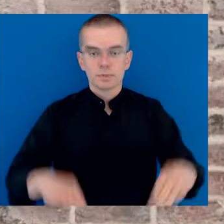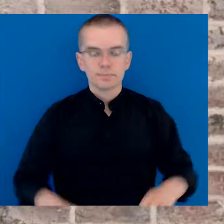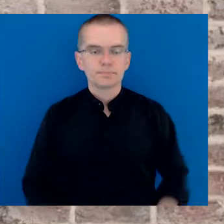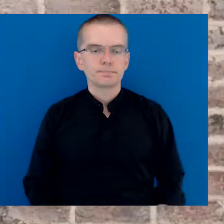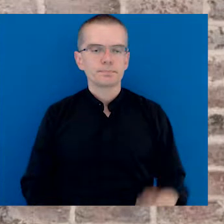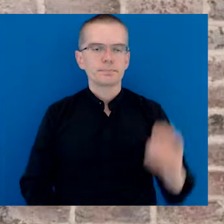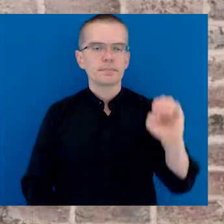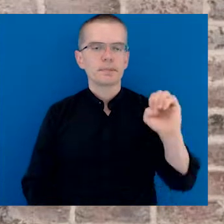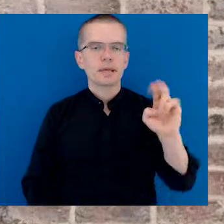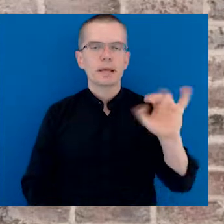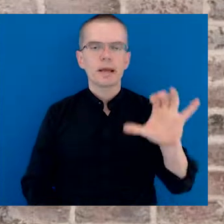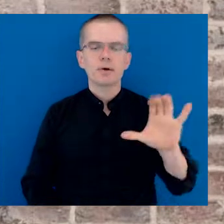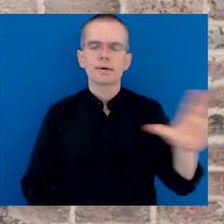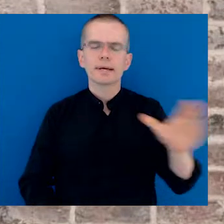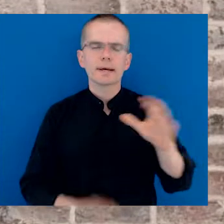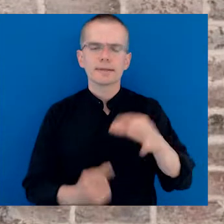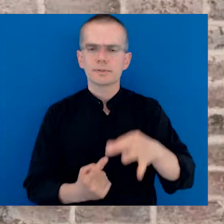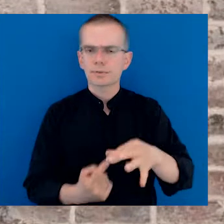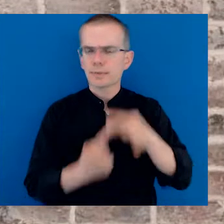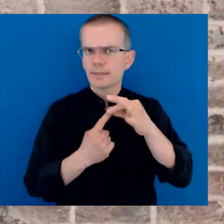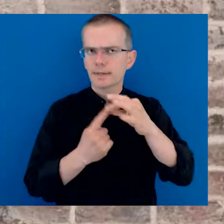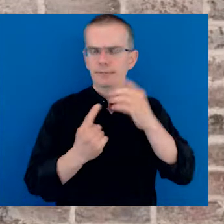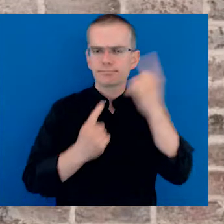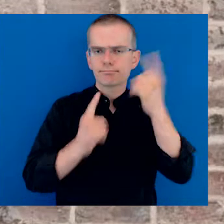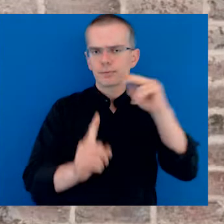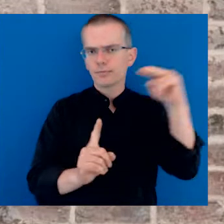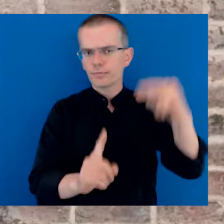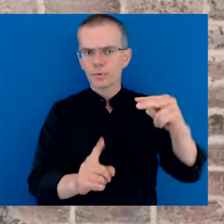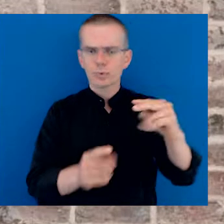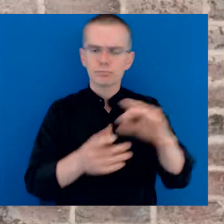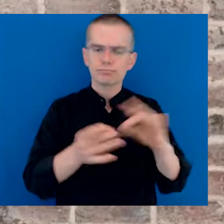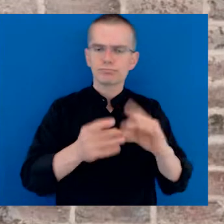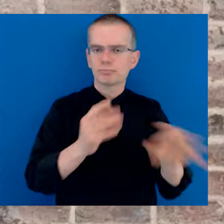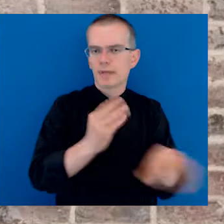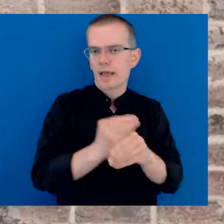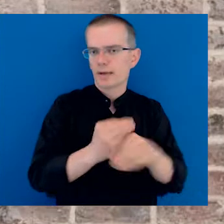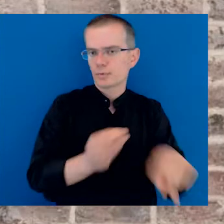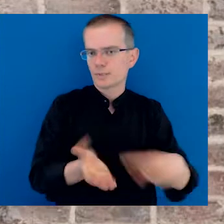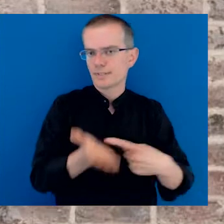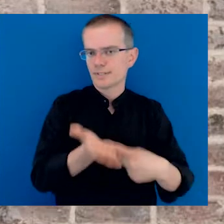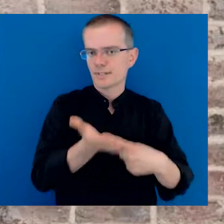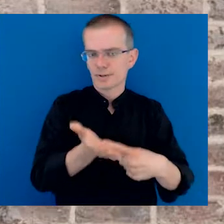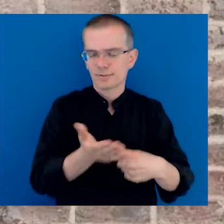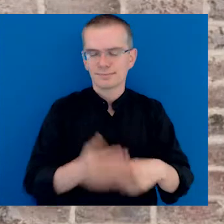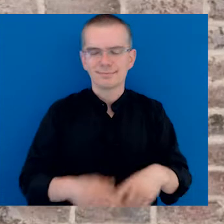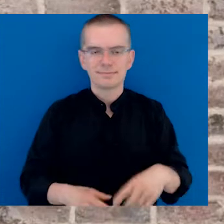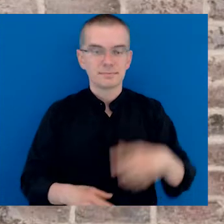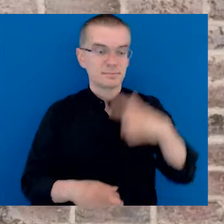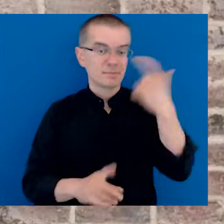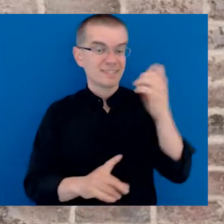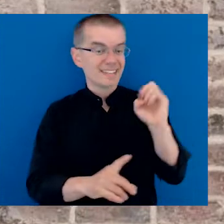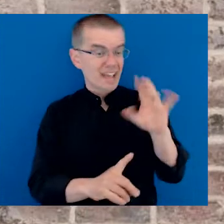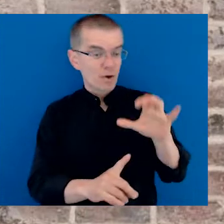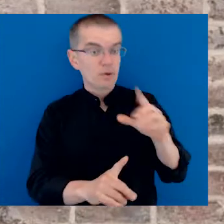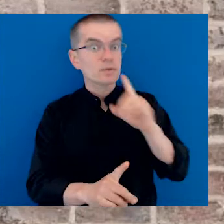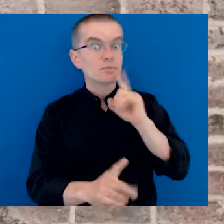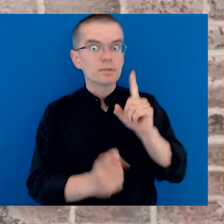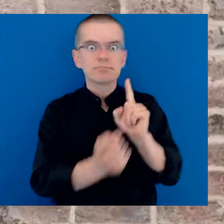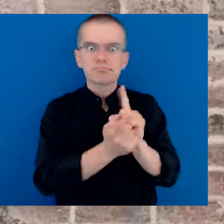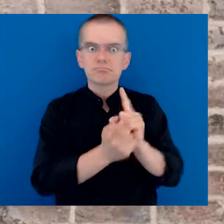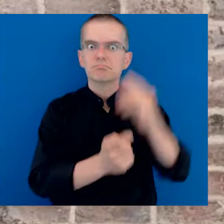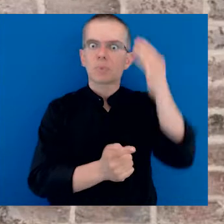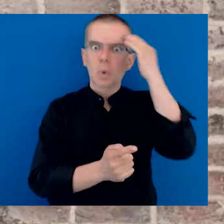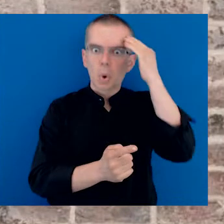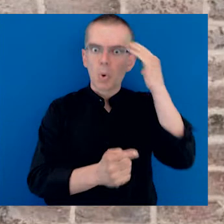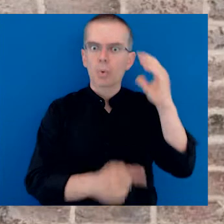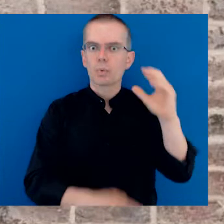Eric brings unique reflections to today's conversation with Nancy, since he actually knew William